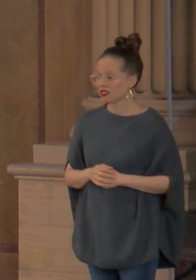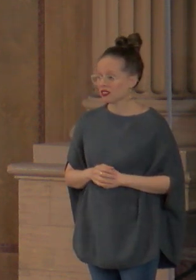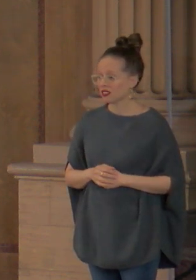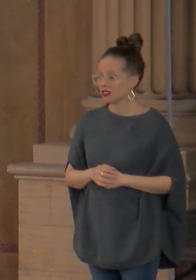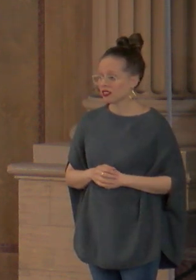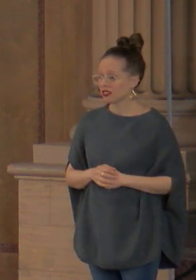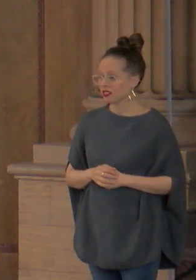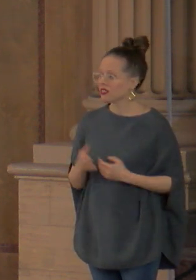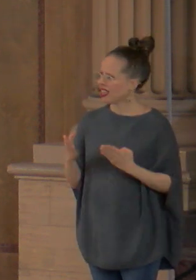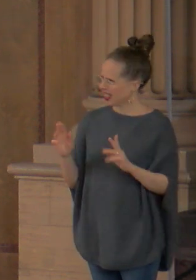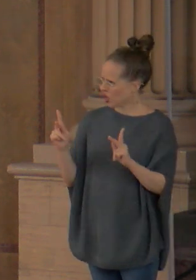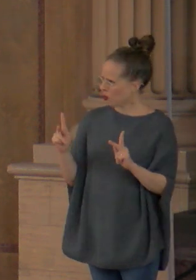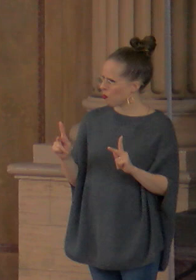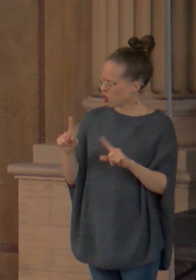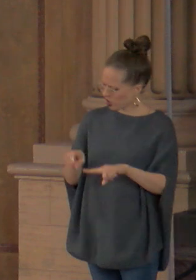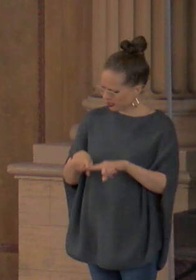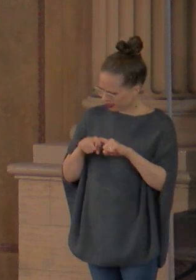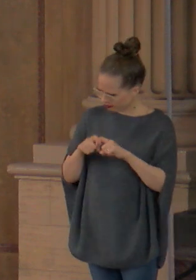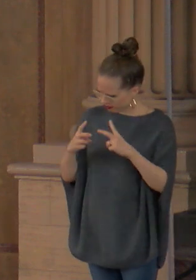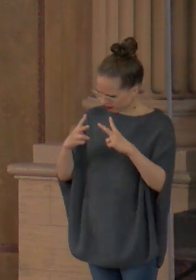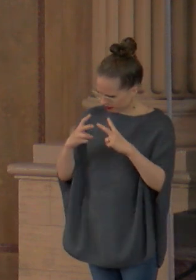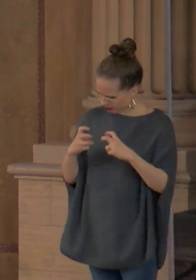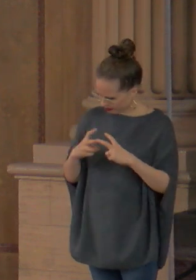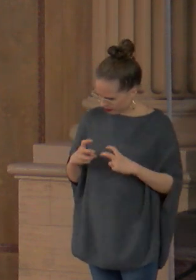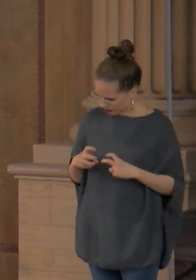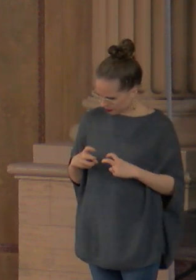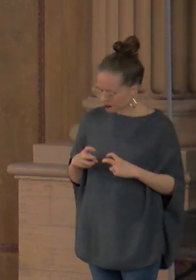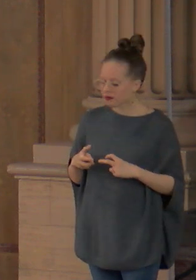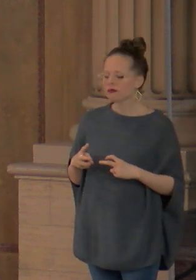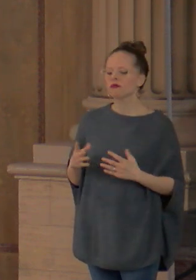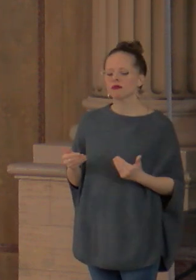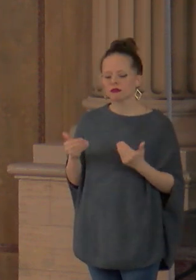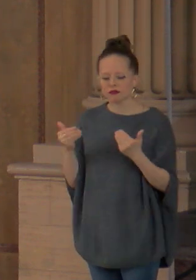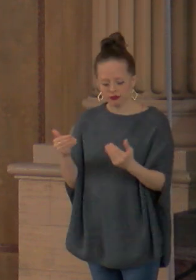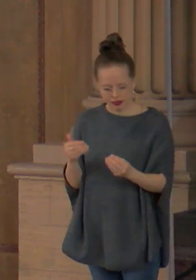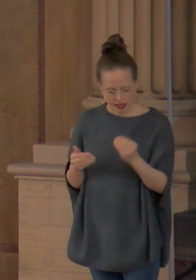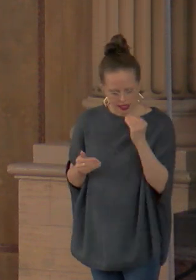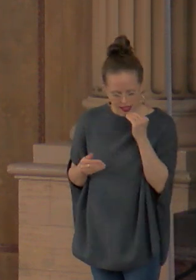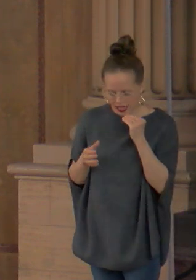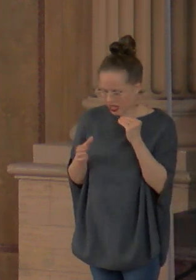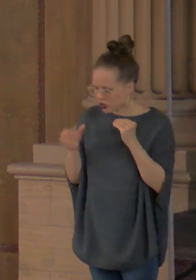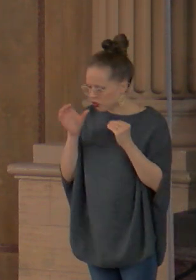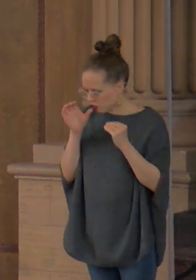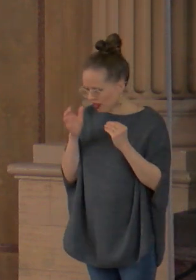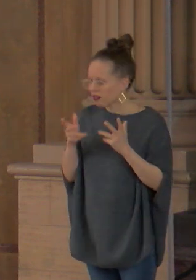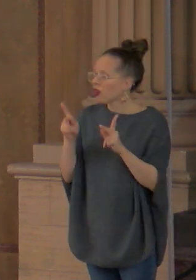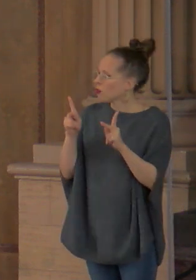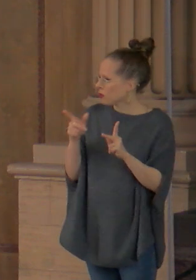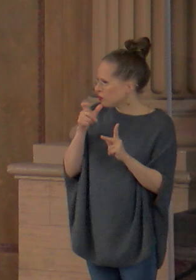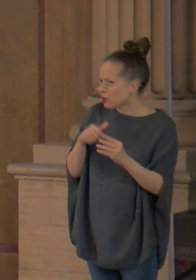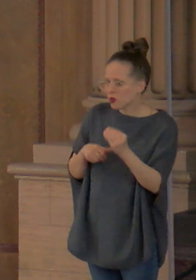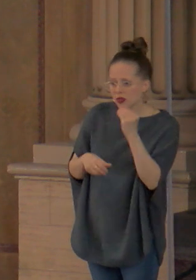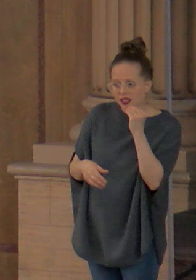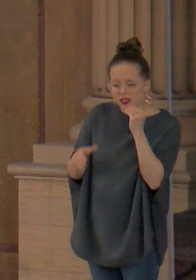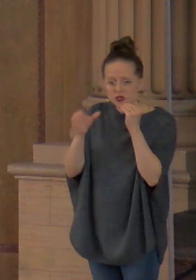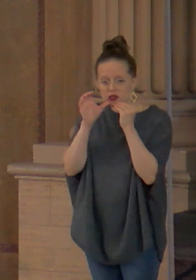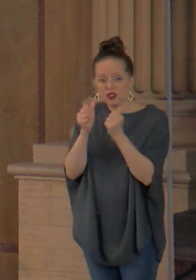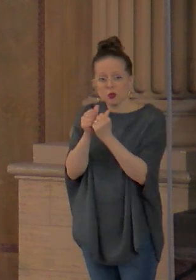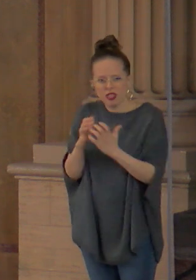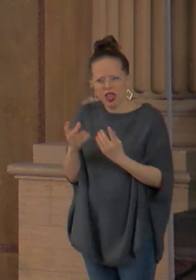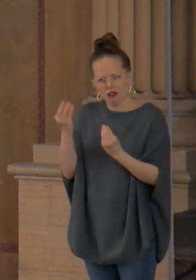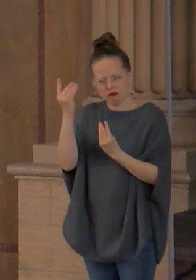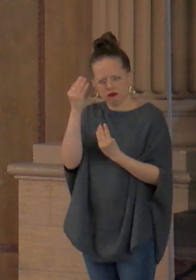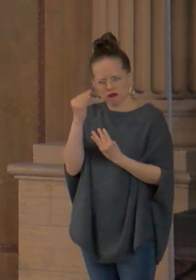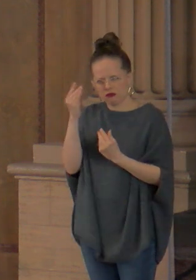Let a person examine himself then and so eat of the bread and drink of the cup. For anyone who eats and drinks without discerning the body